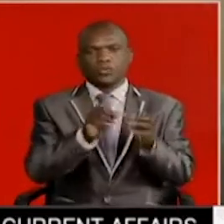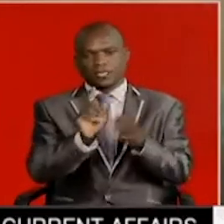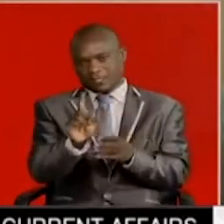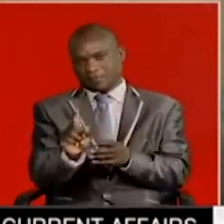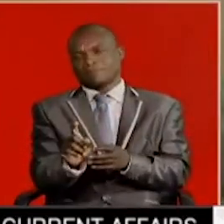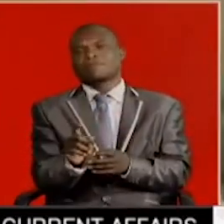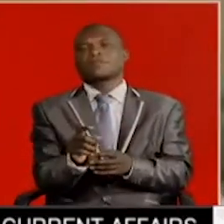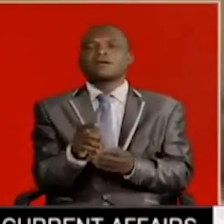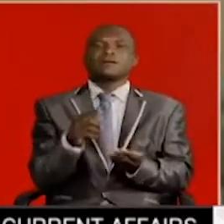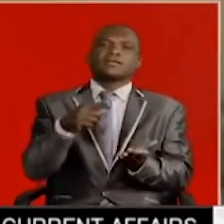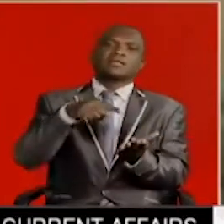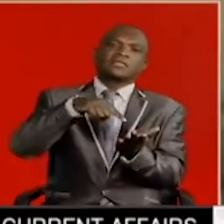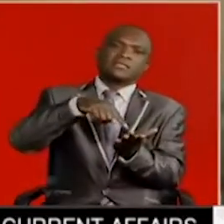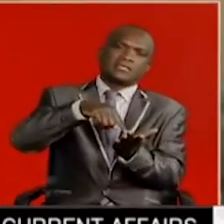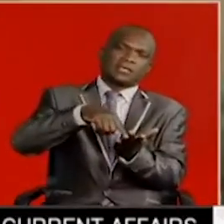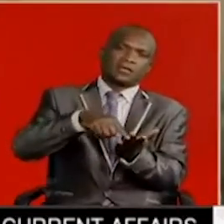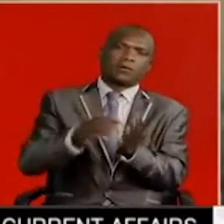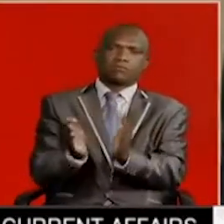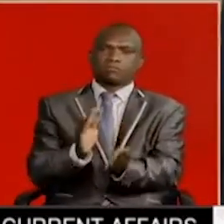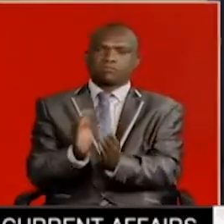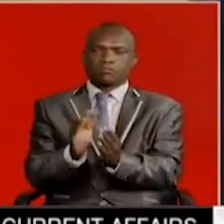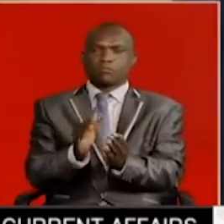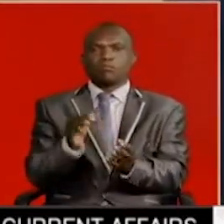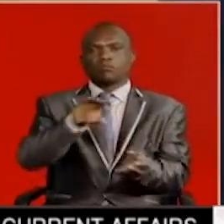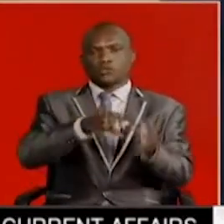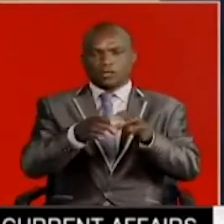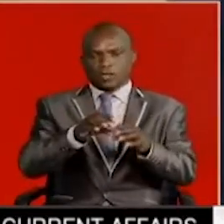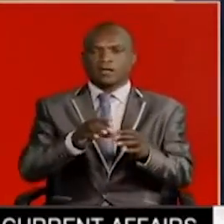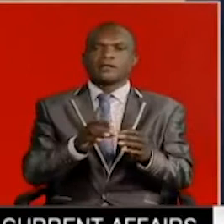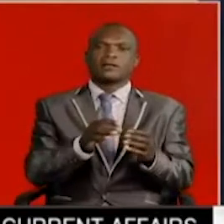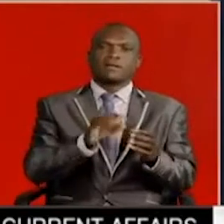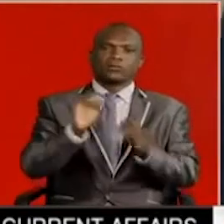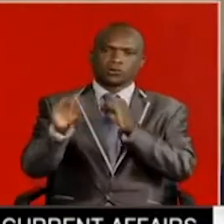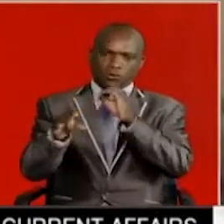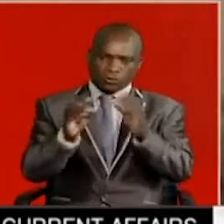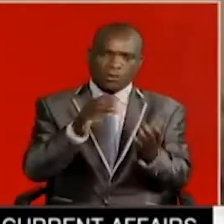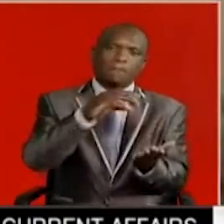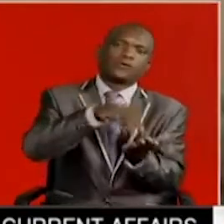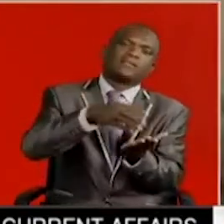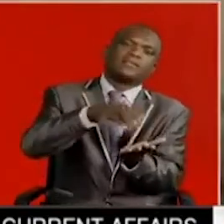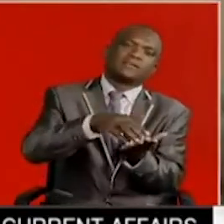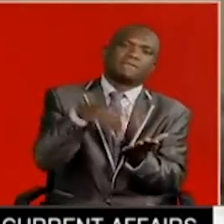The central vaccine stores distribute vaccines to provincial vaccine stores.